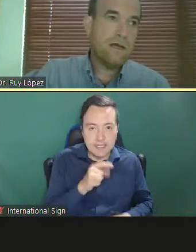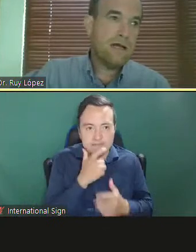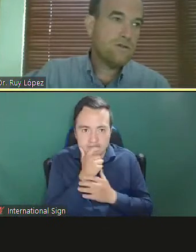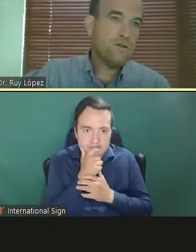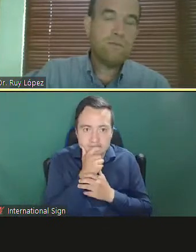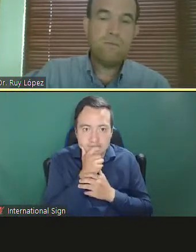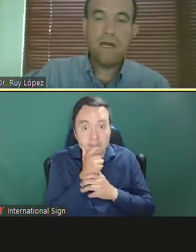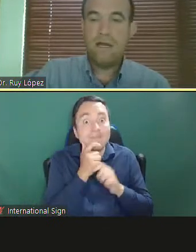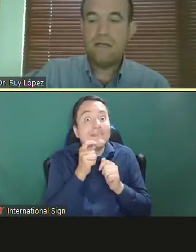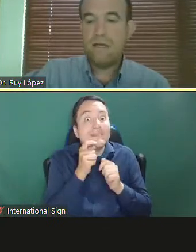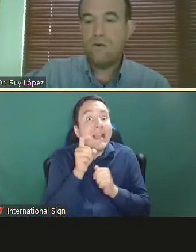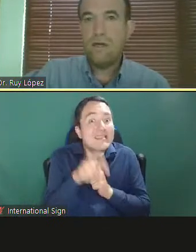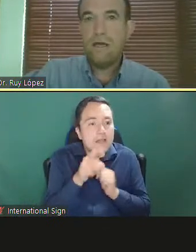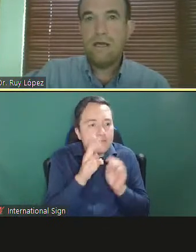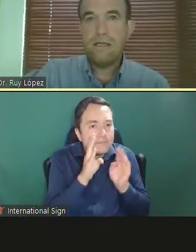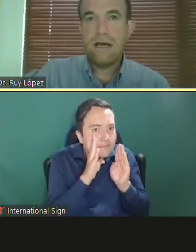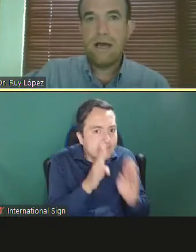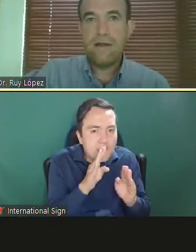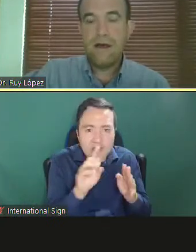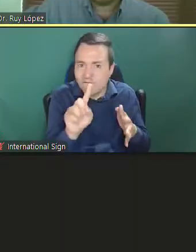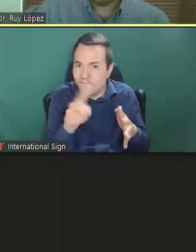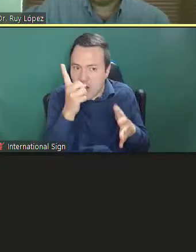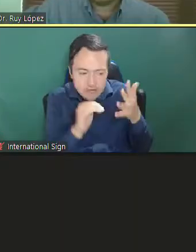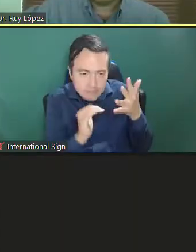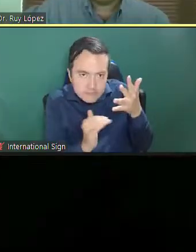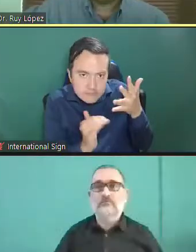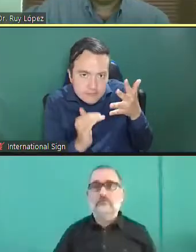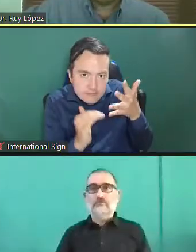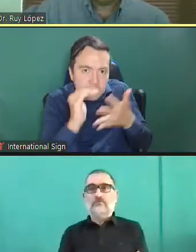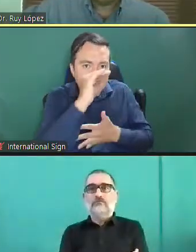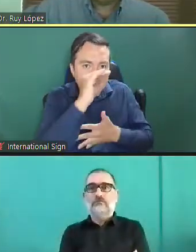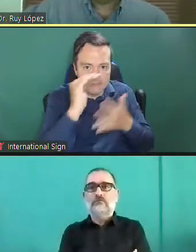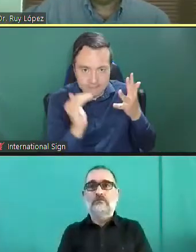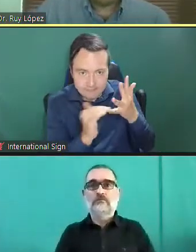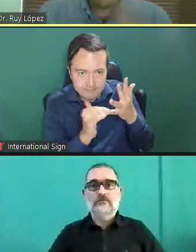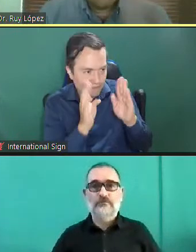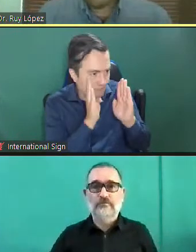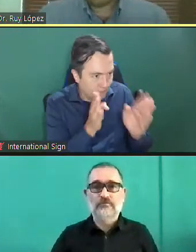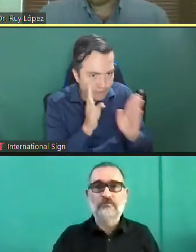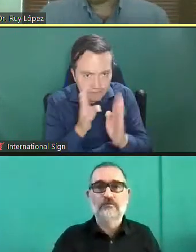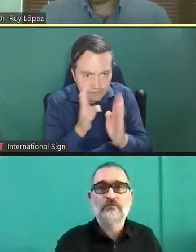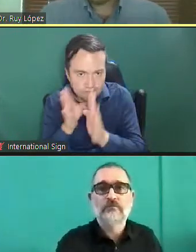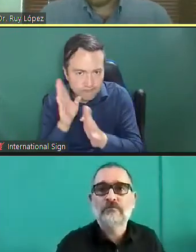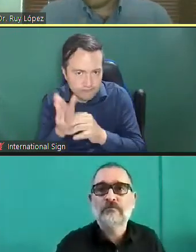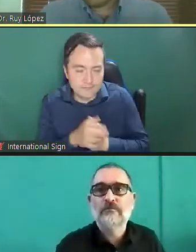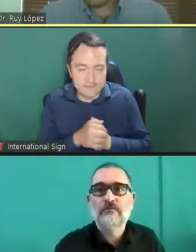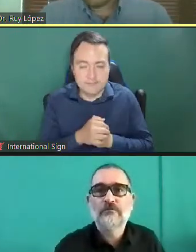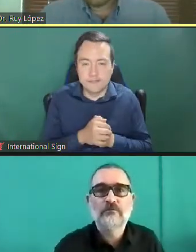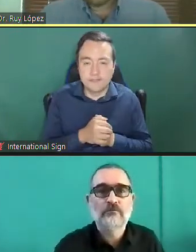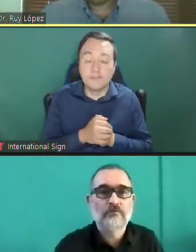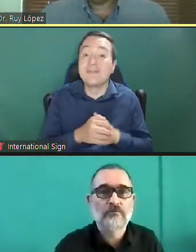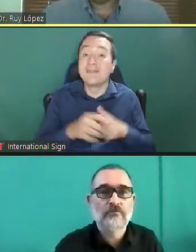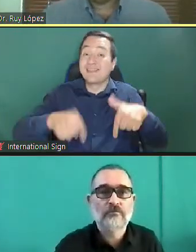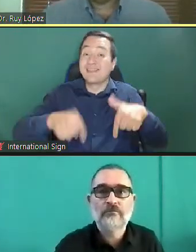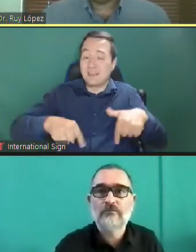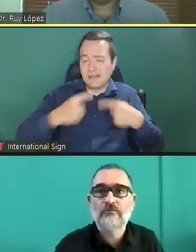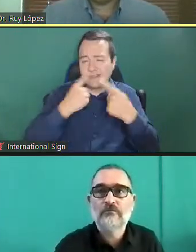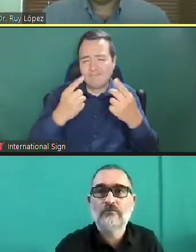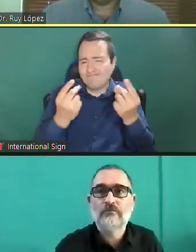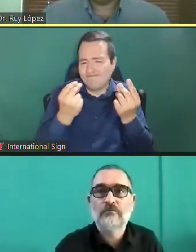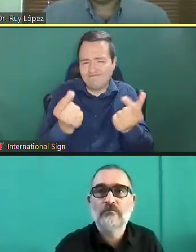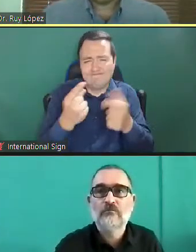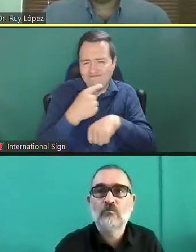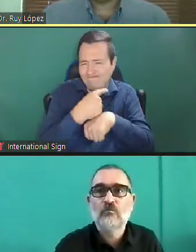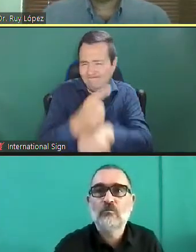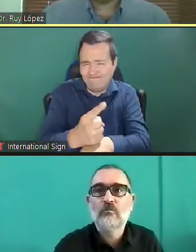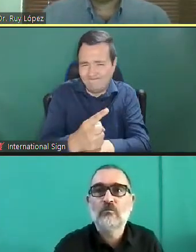system under the framework of a primary health care approach to health. First, I'd like to